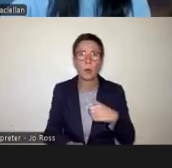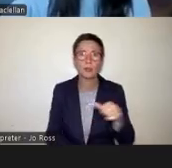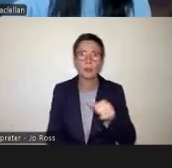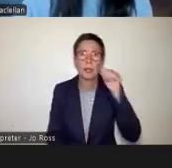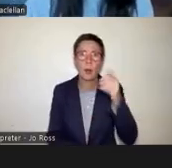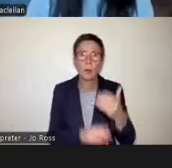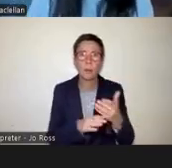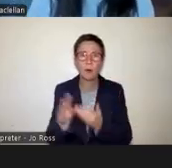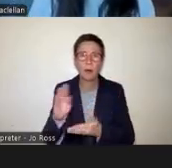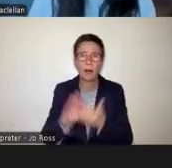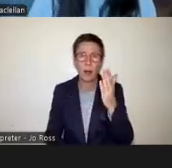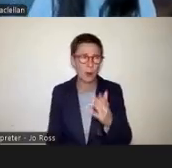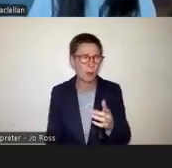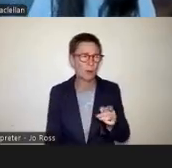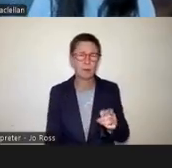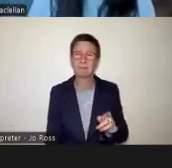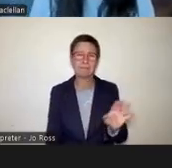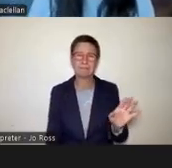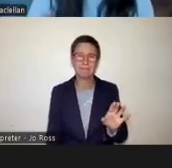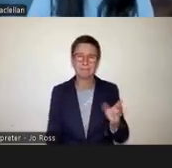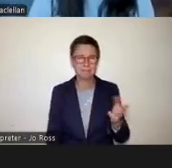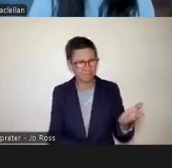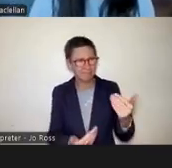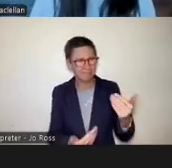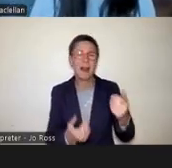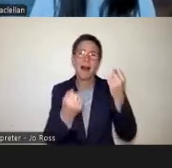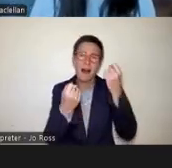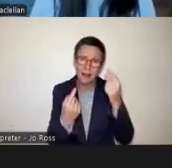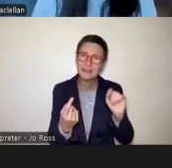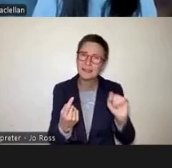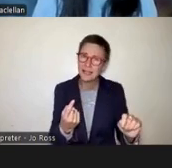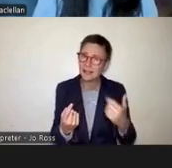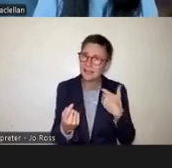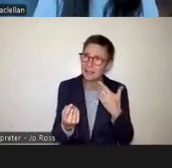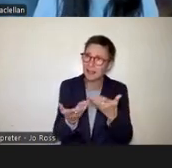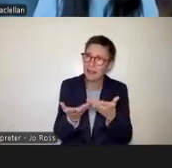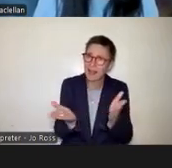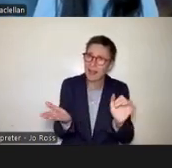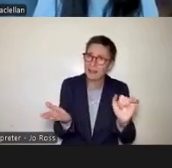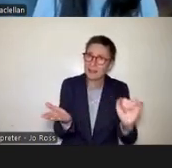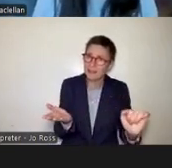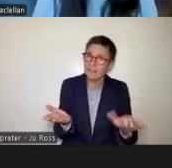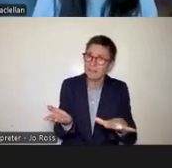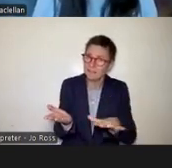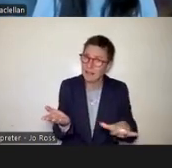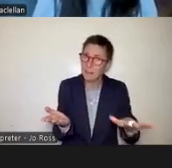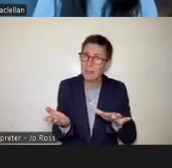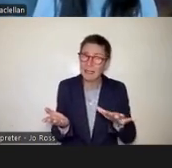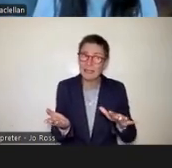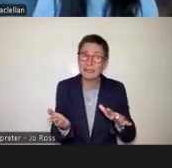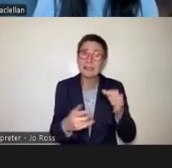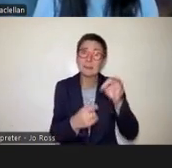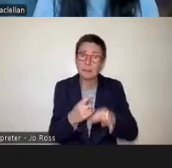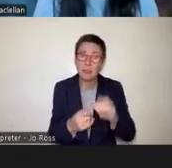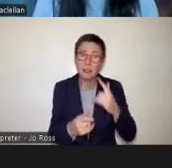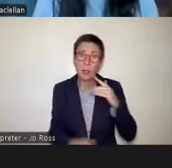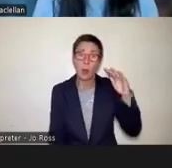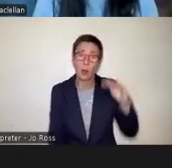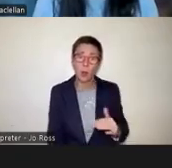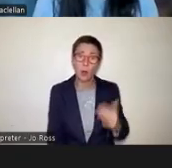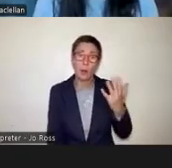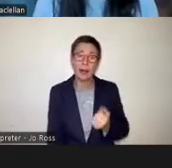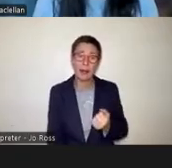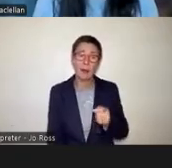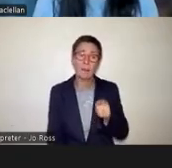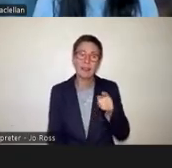go there? And it's understanding that's something that families, especially with low incomes, need to